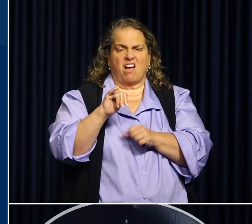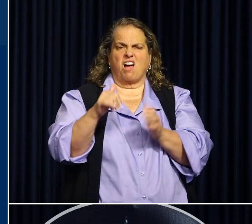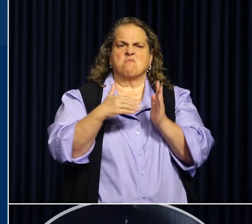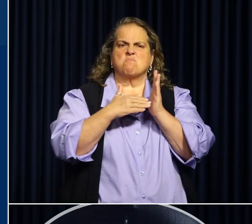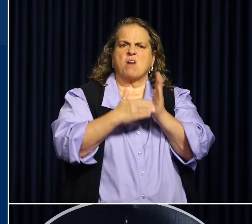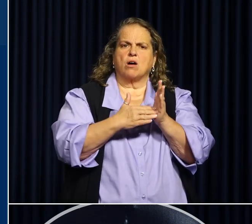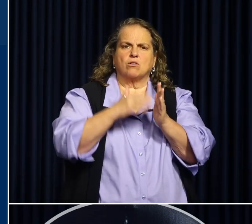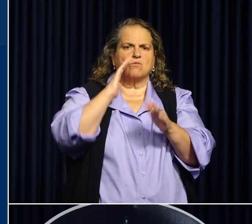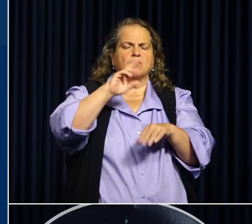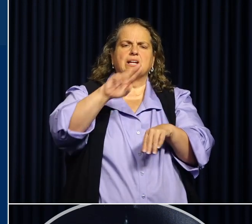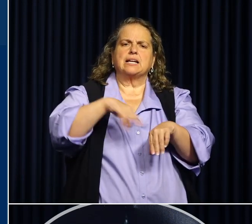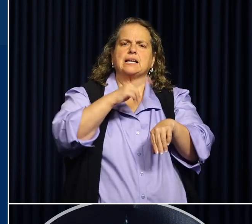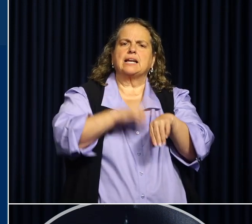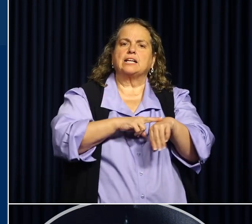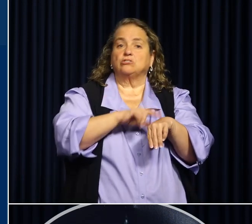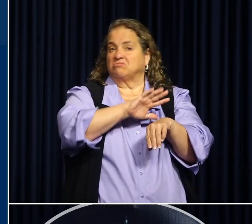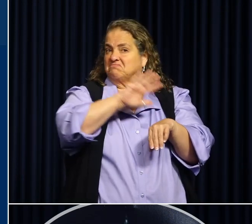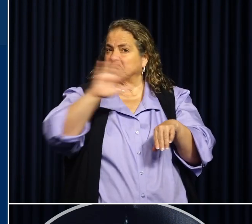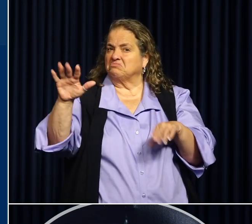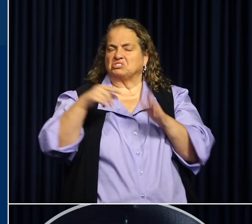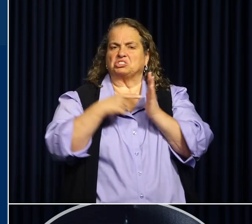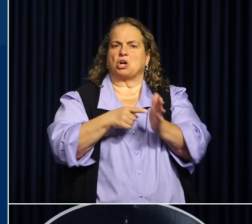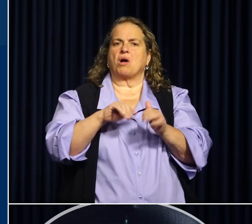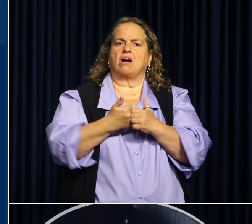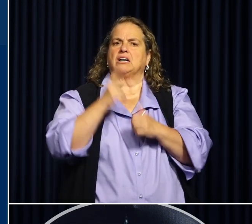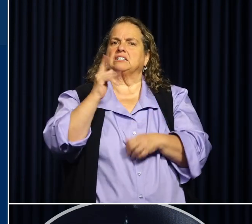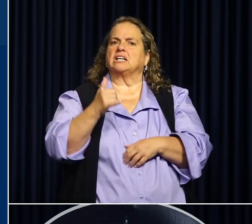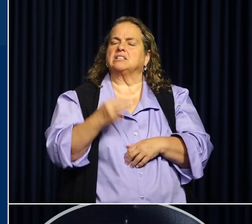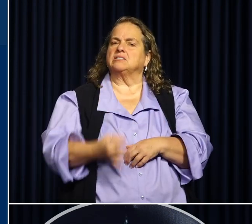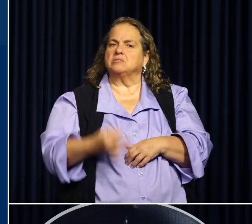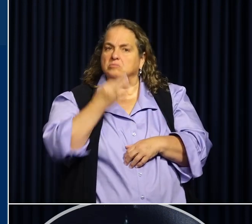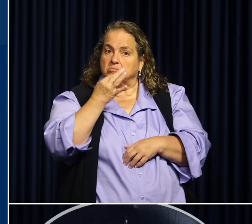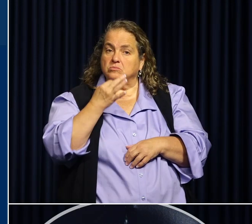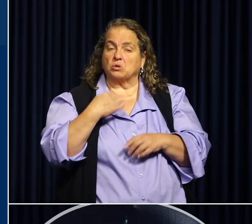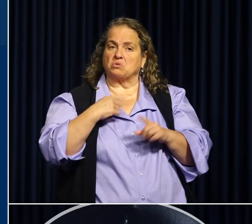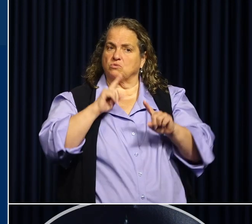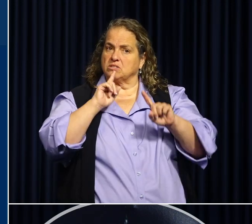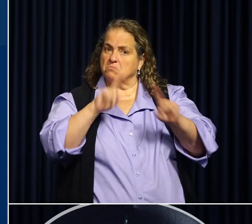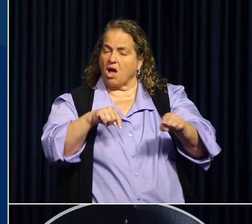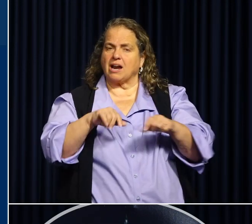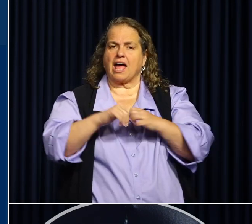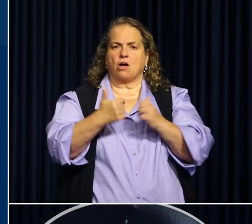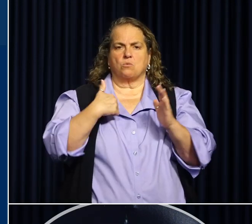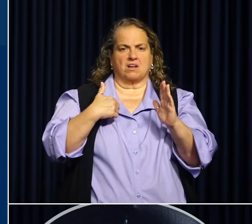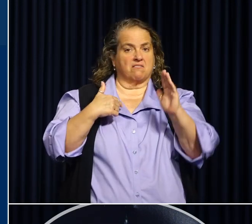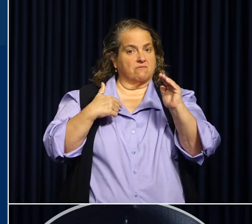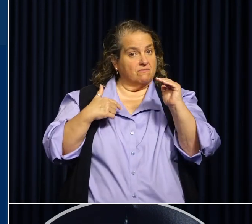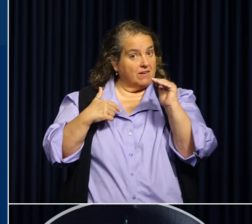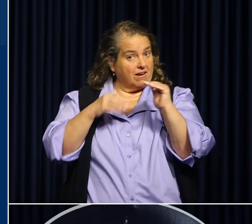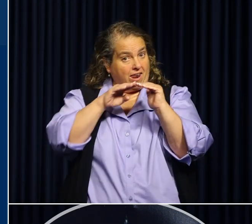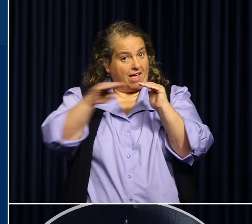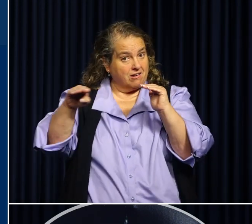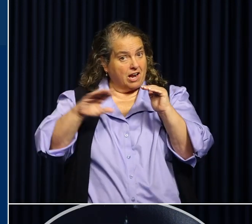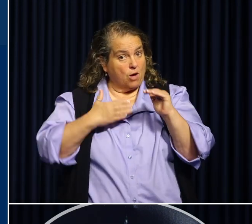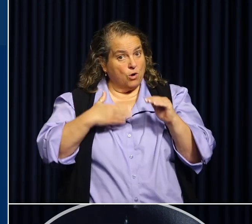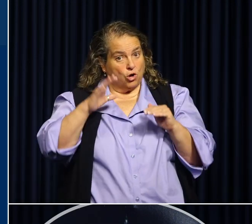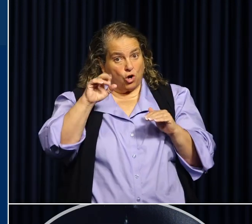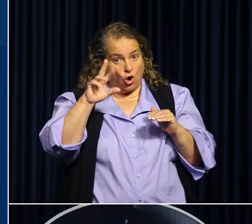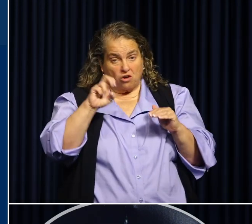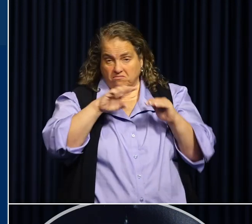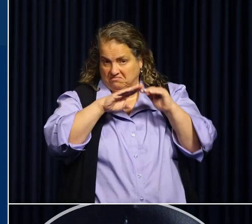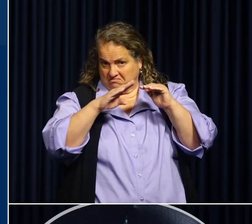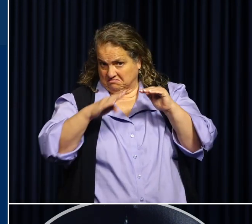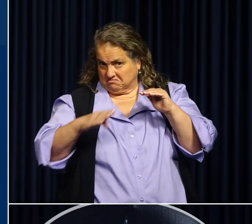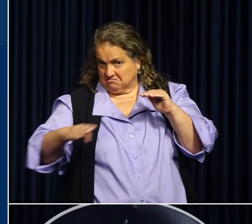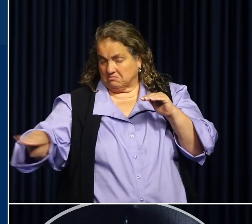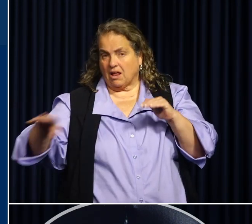the nation, and not only how we responded, how we flattened our curve, but also how we reopen our economy.